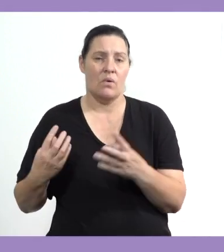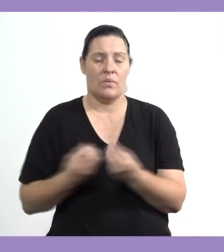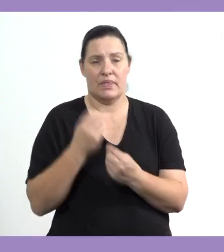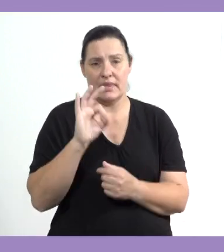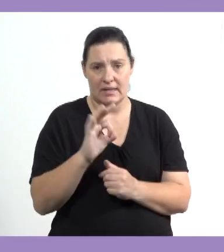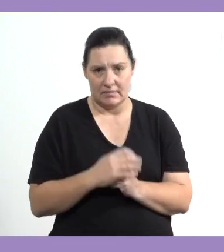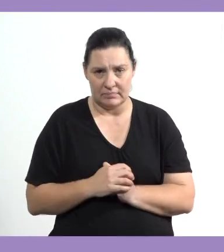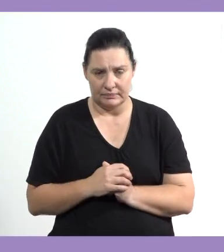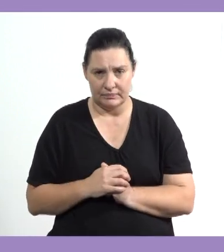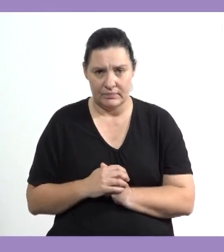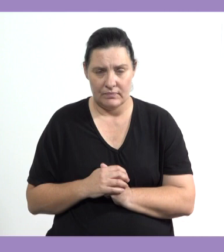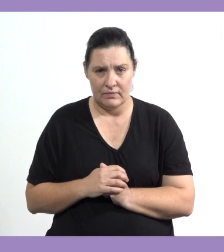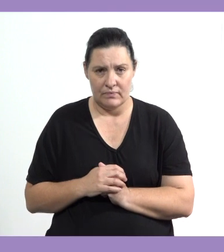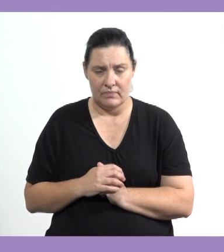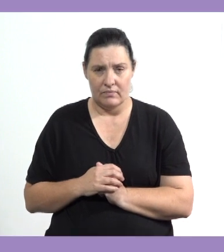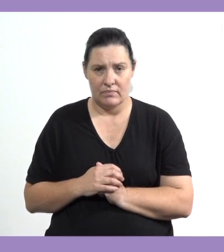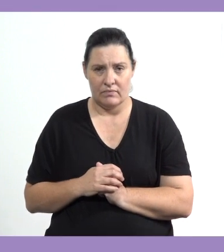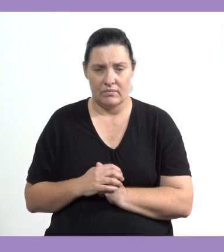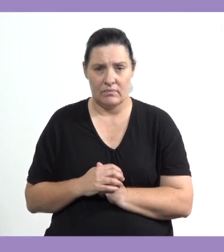by 3.